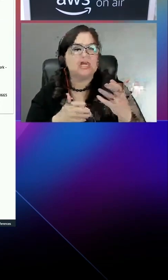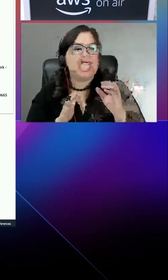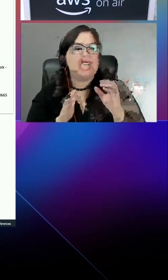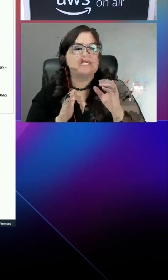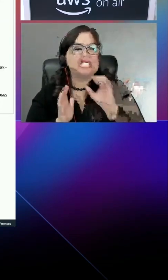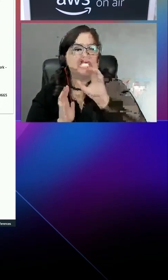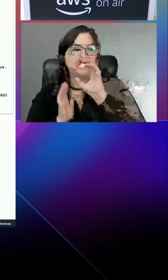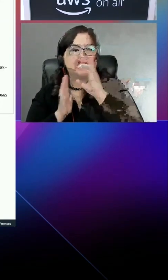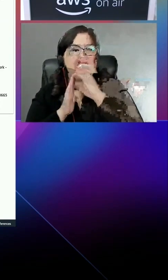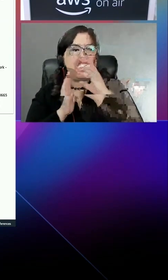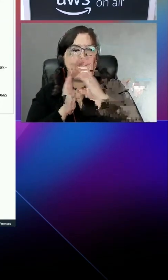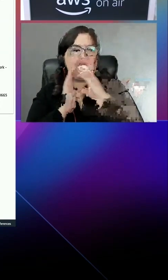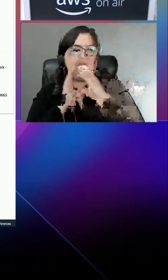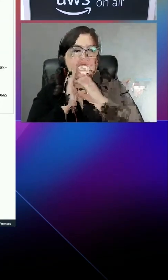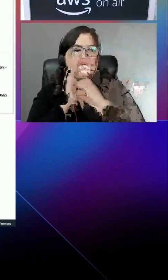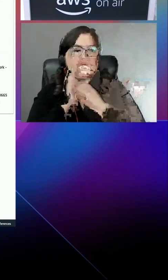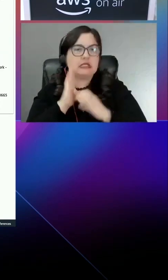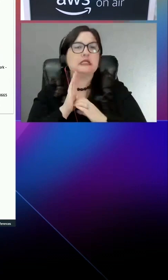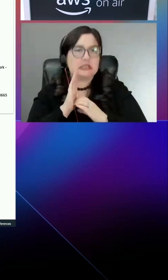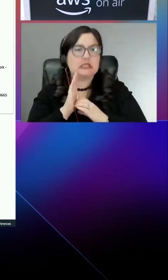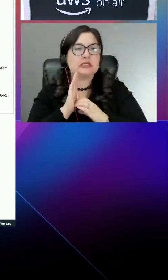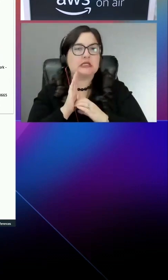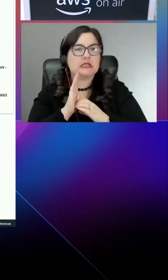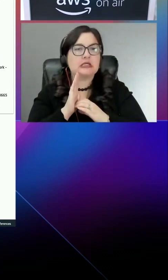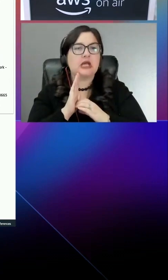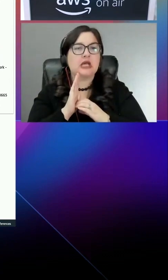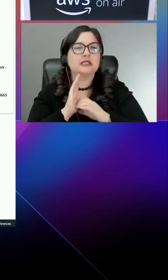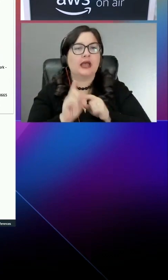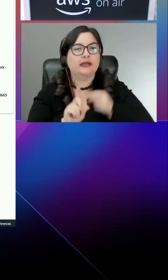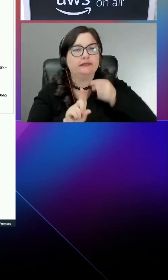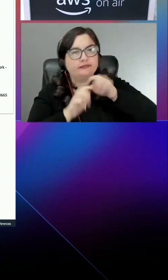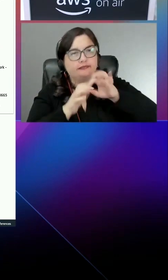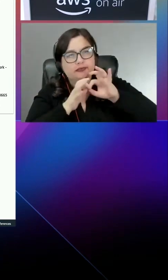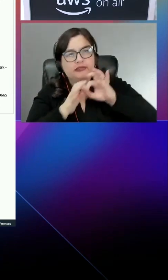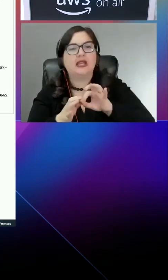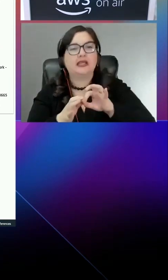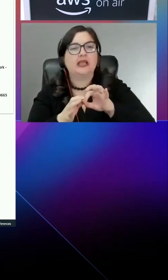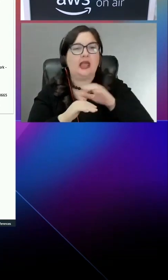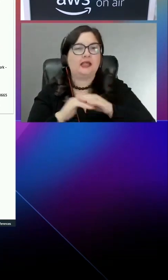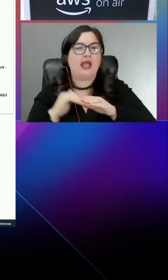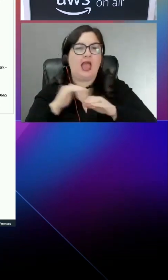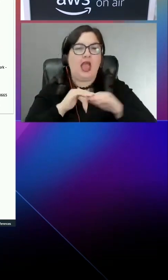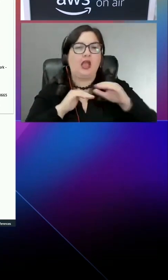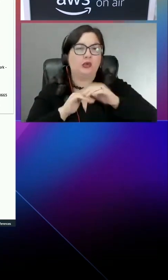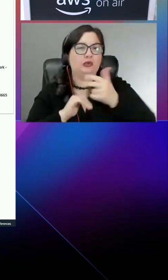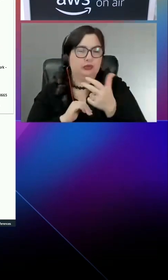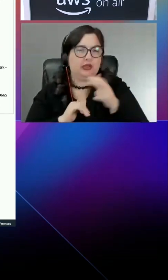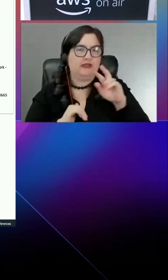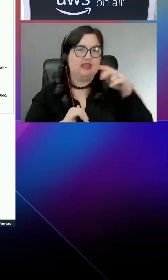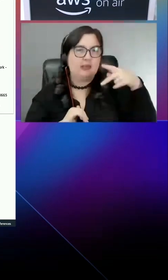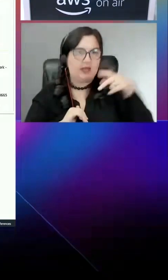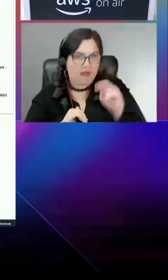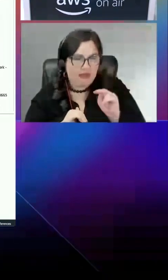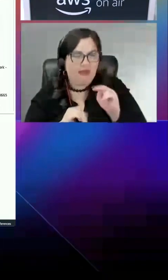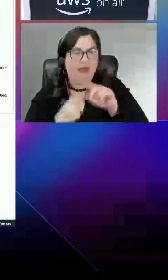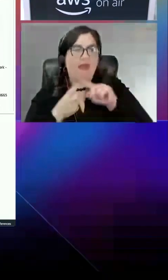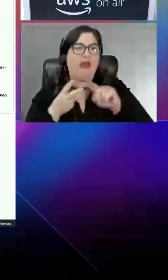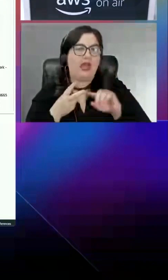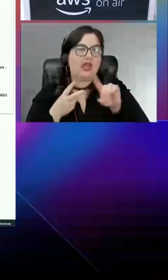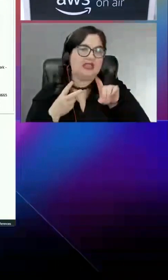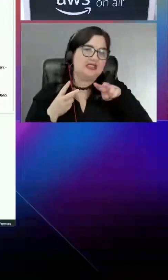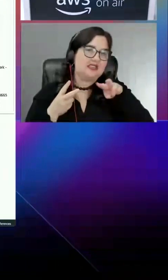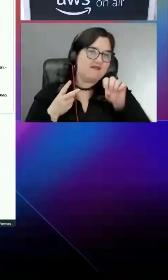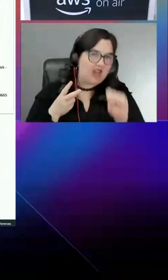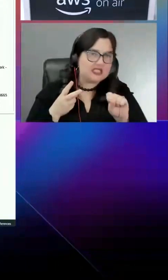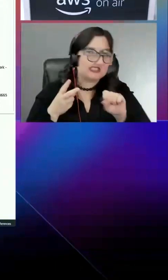like a dedicated layer 3 routing domain. So we can see, you know, for example here, that the VPNs are up and the devices and sites. So we can get a,